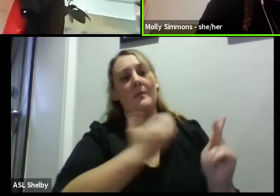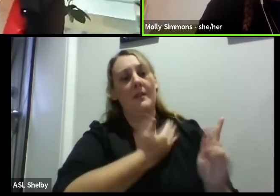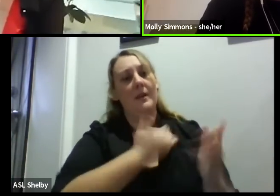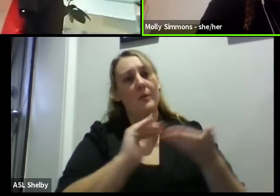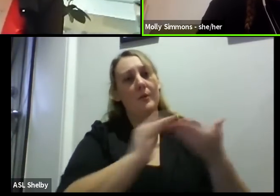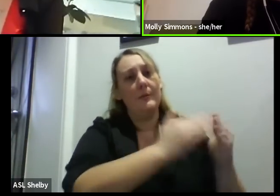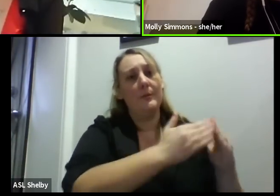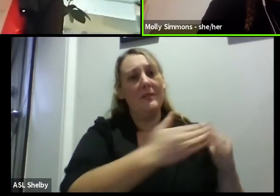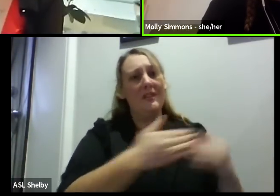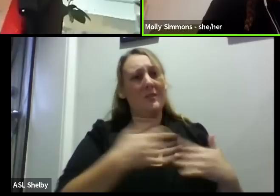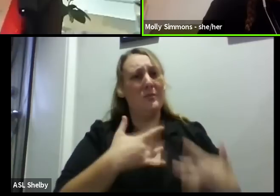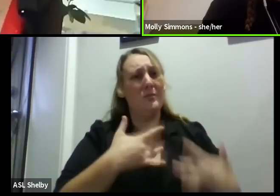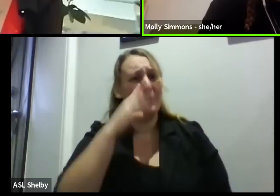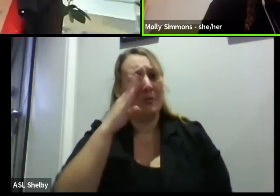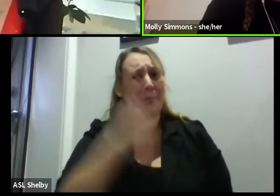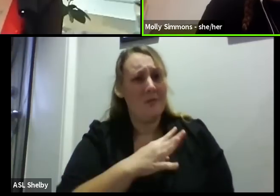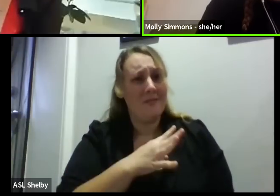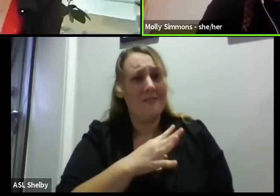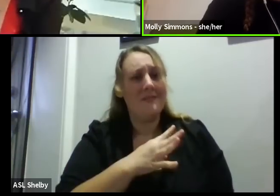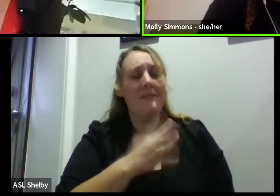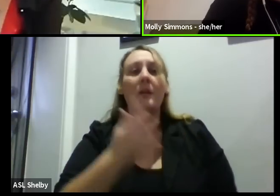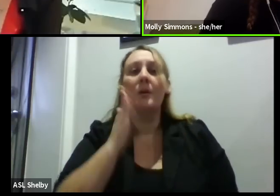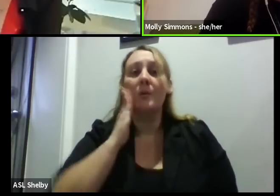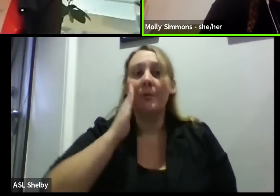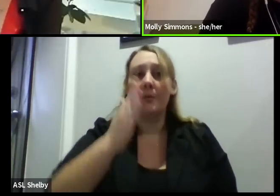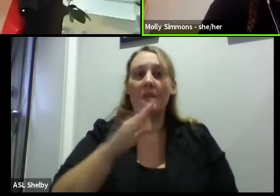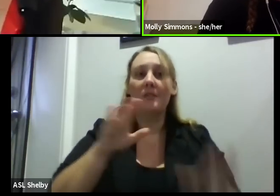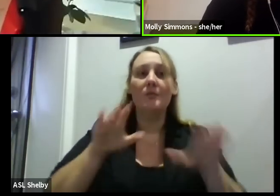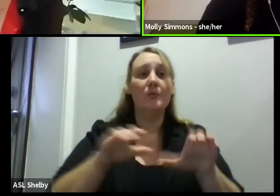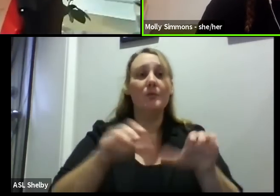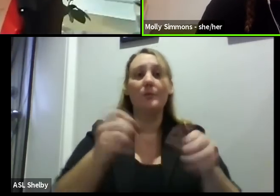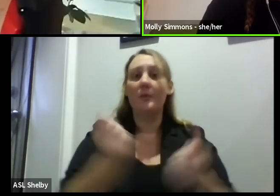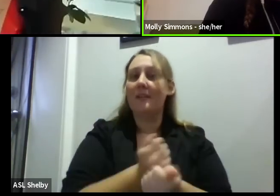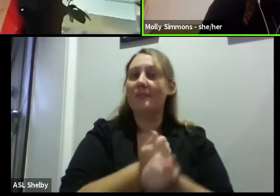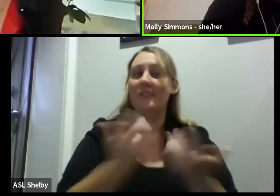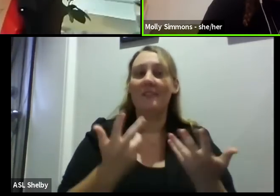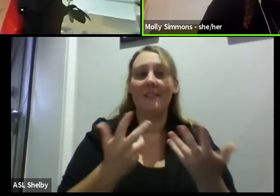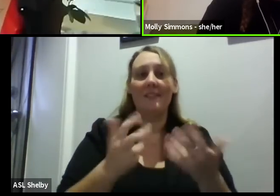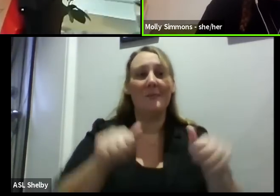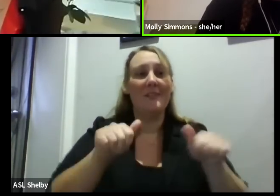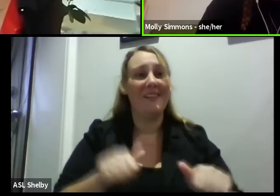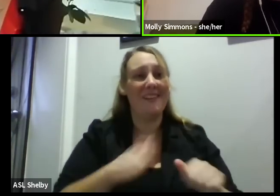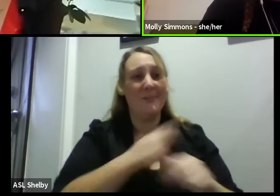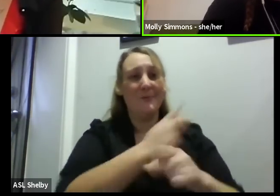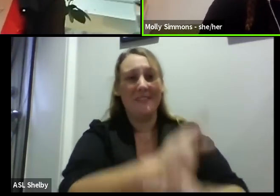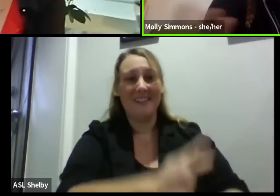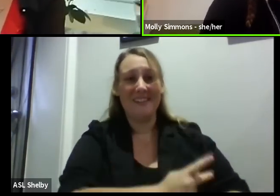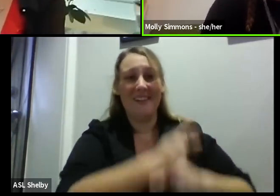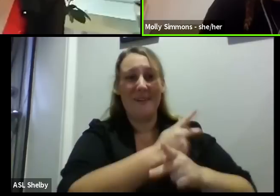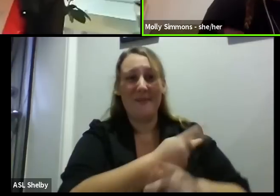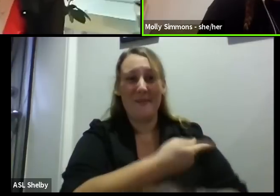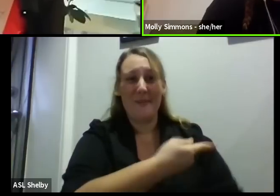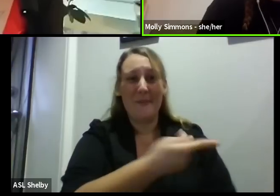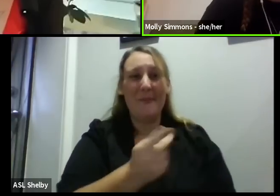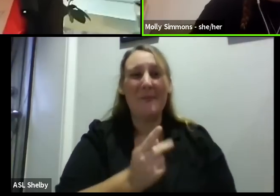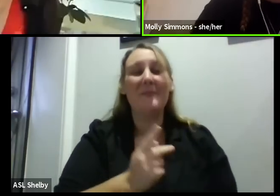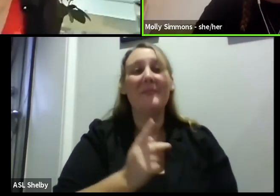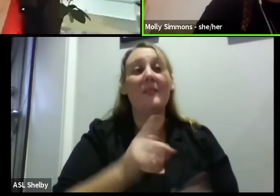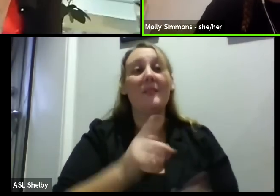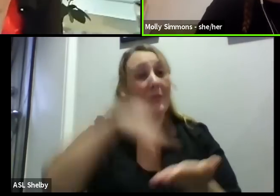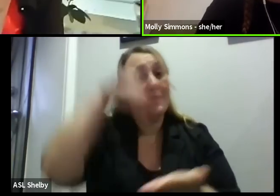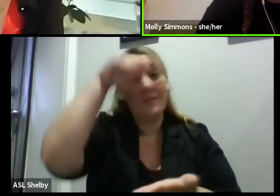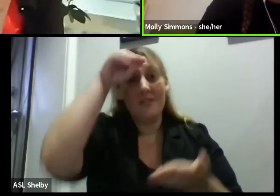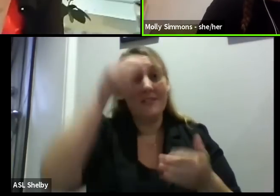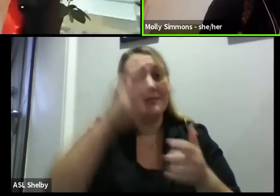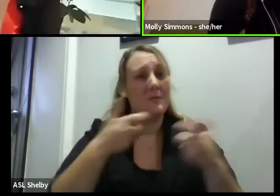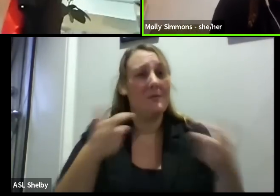continue to do everything we can to make sure they are taken care of. We are learning a lot, and we just hope that SWAP Brooklyn